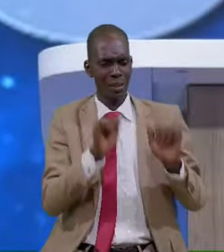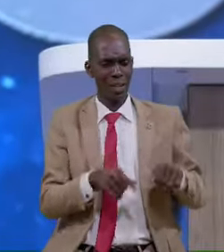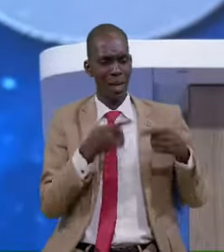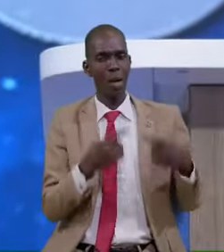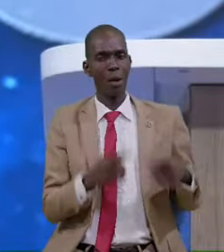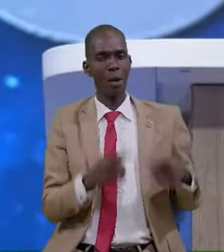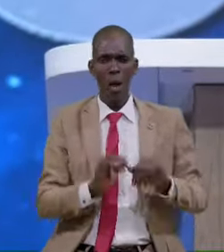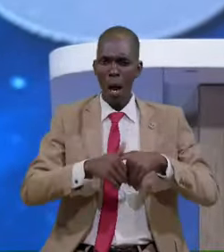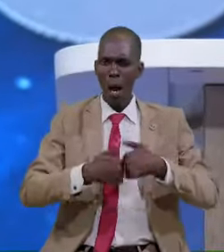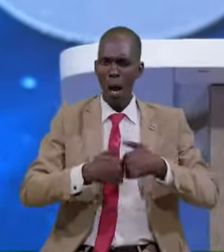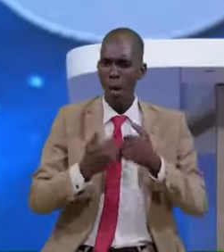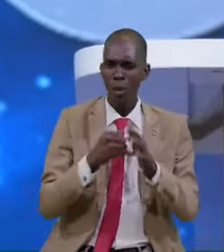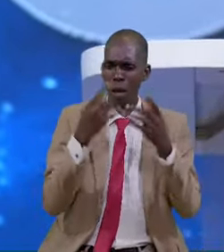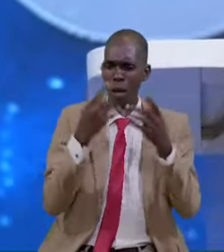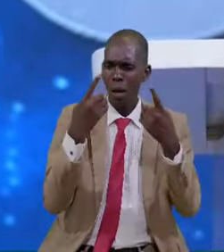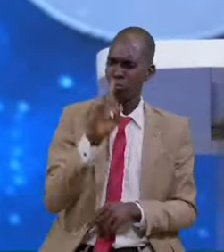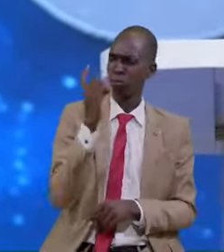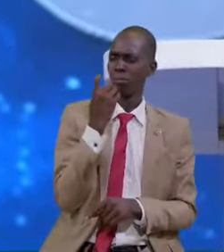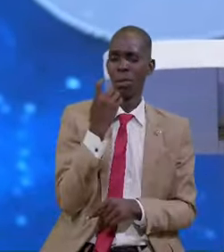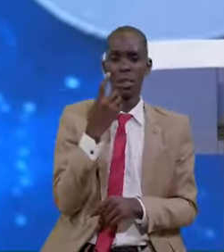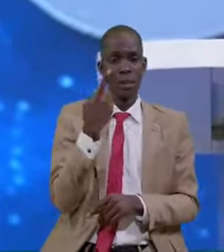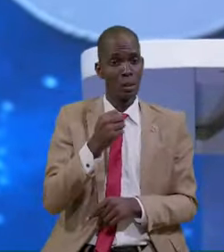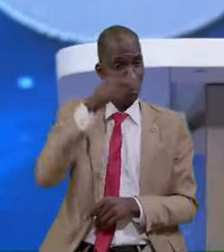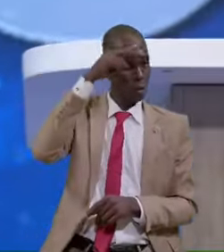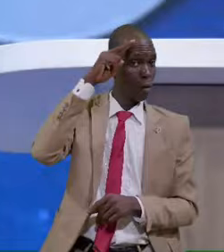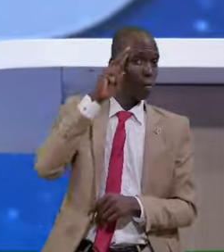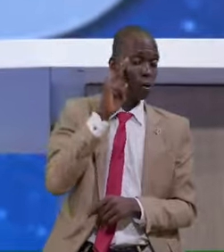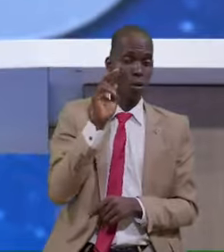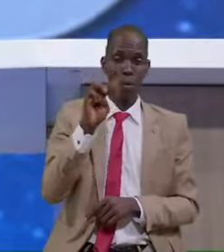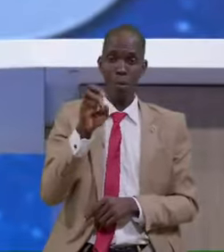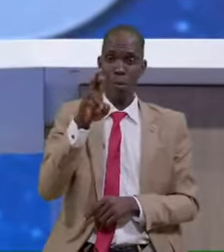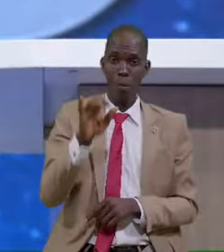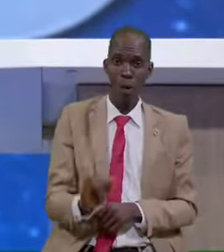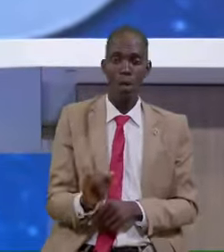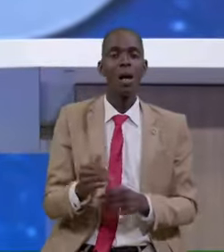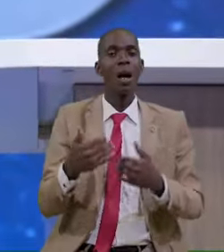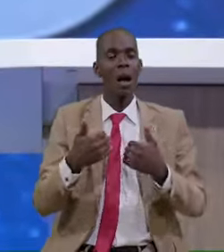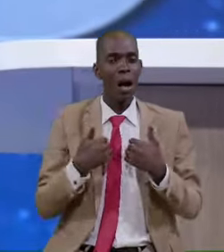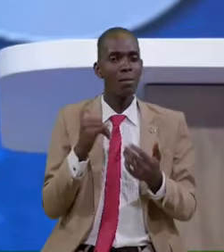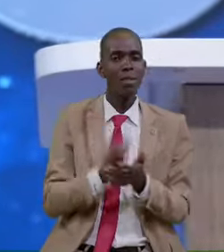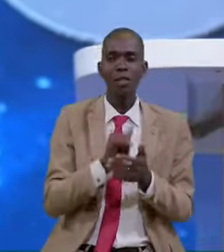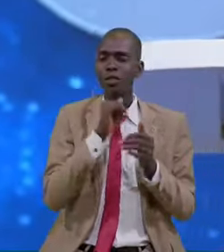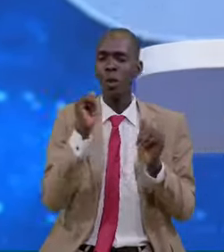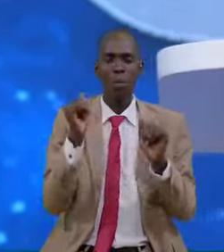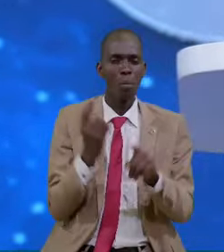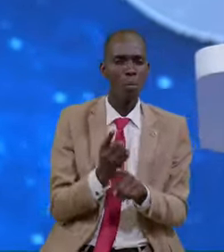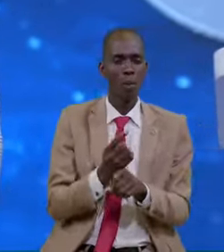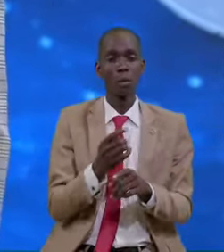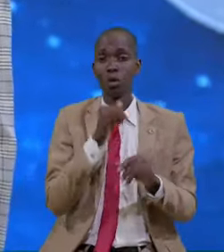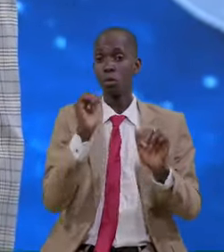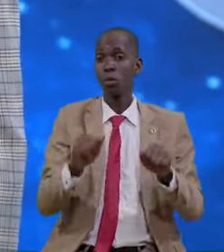did that happen? That Virgin Mary at that improbable thing, the Lord did